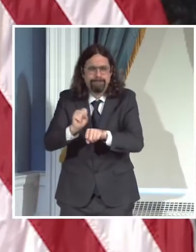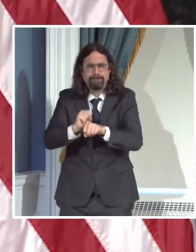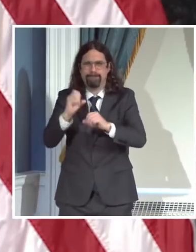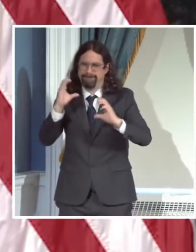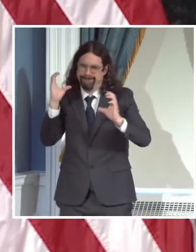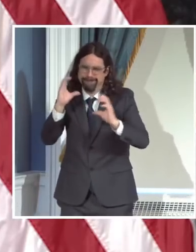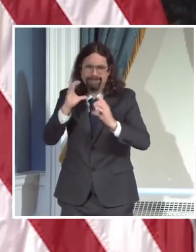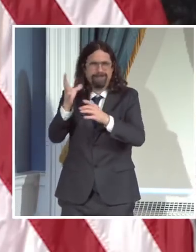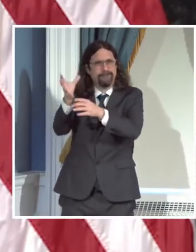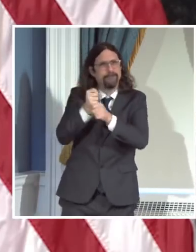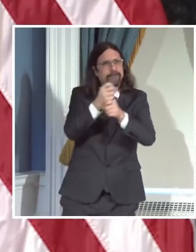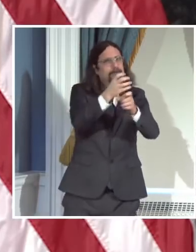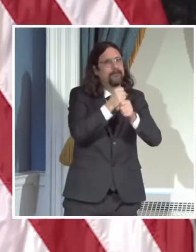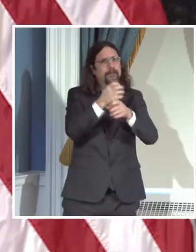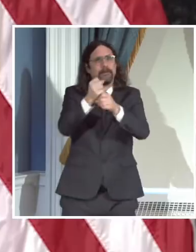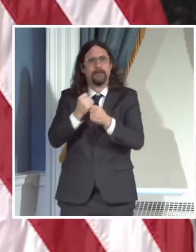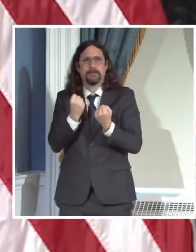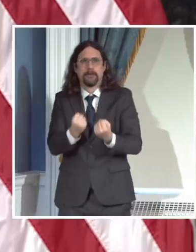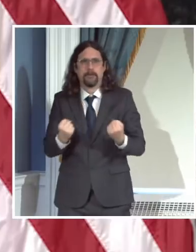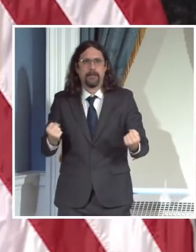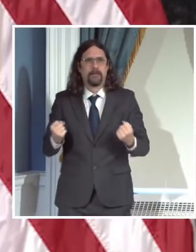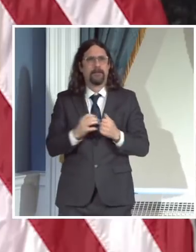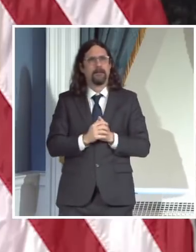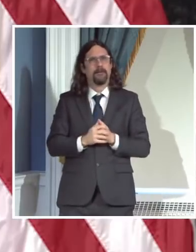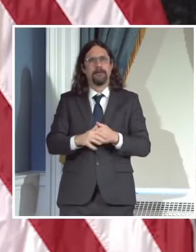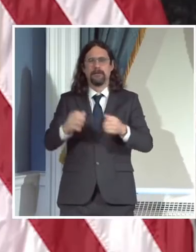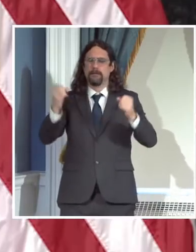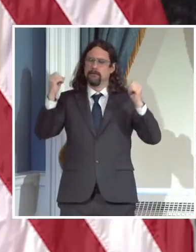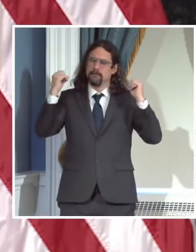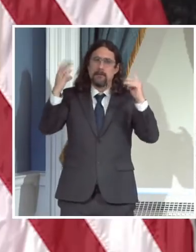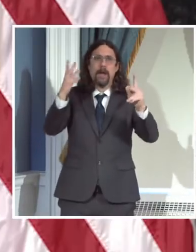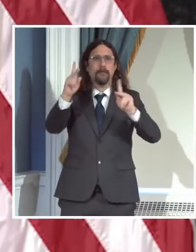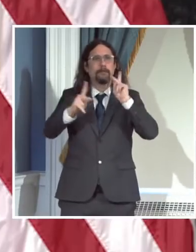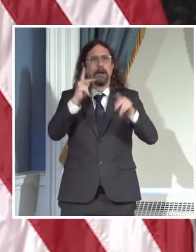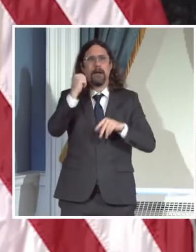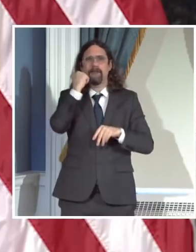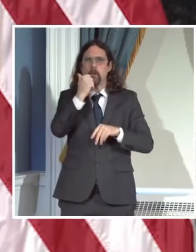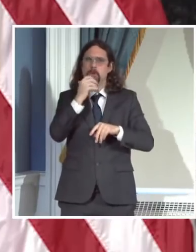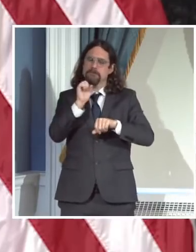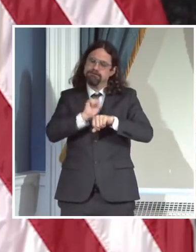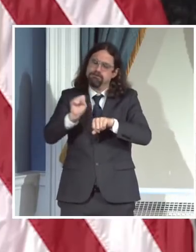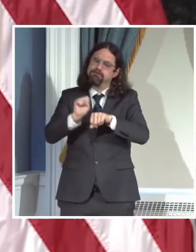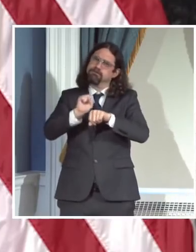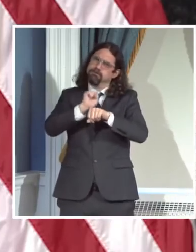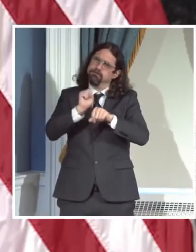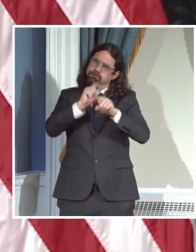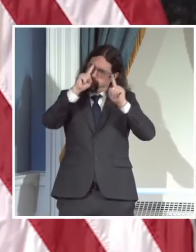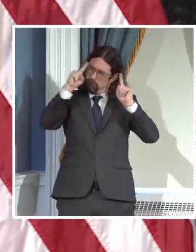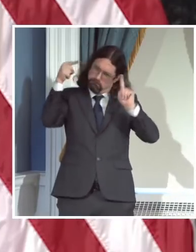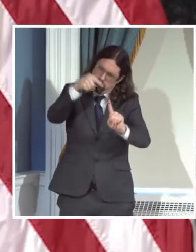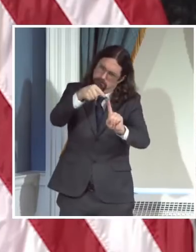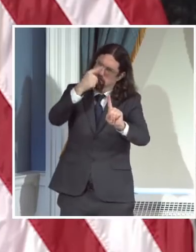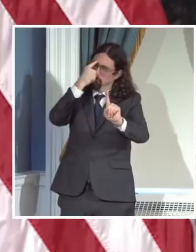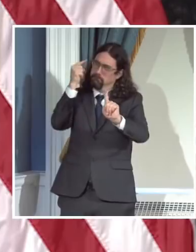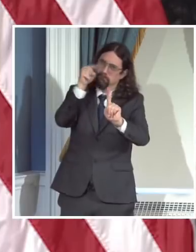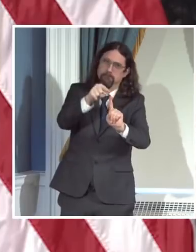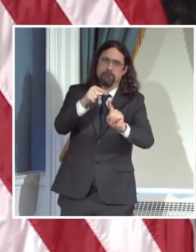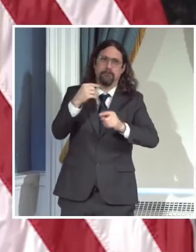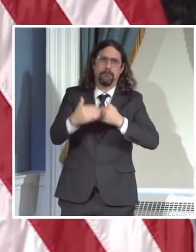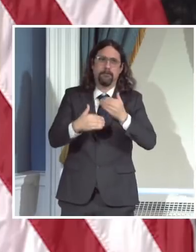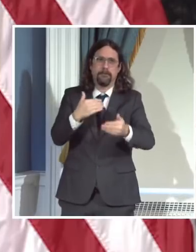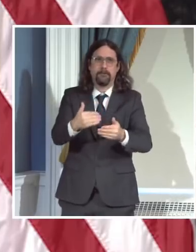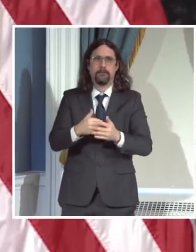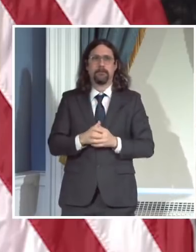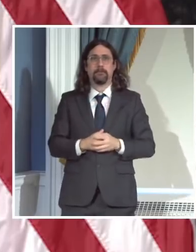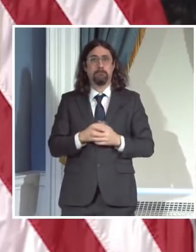supplies where they're needed. We talked about huge distribution that happened yesterday. This is going to be an ongoing effort, and it's going to